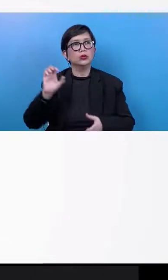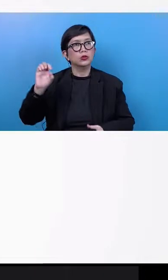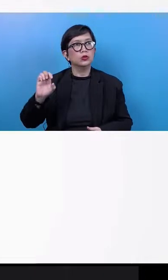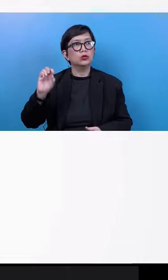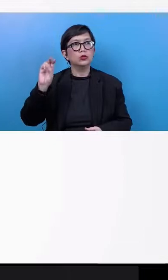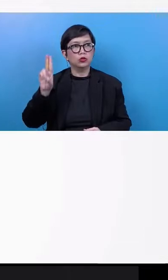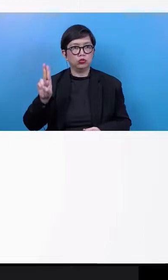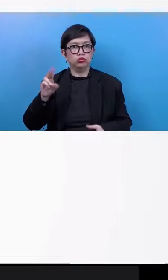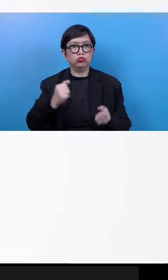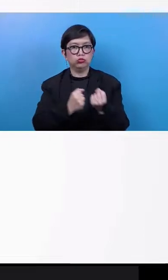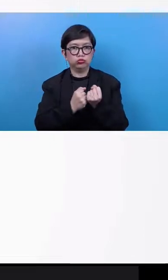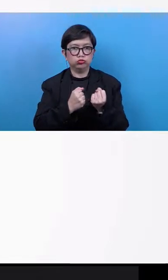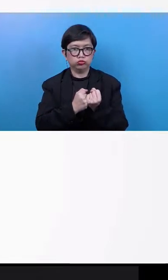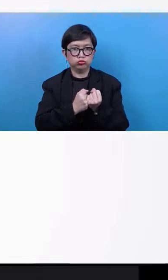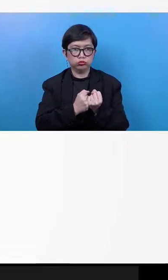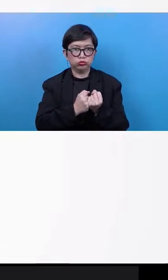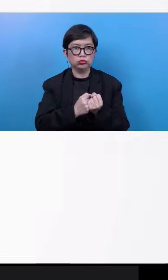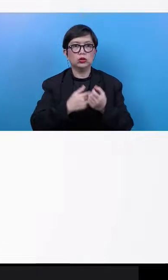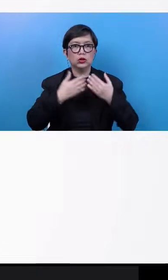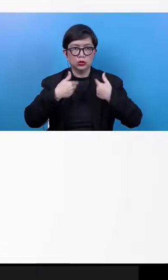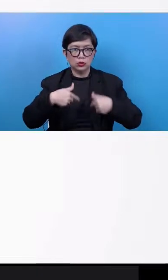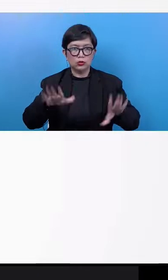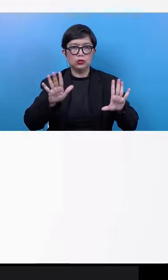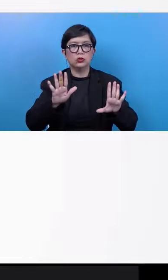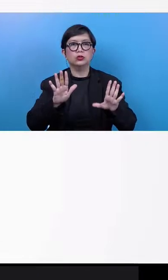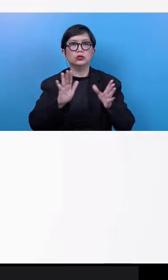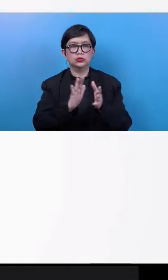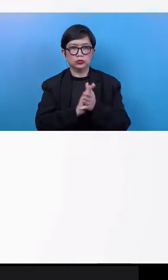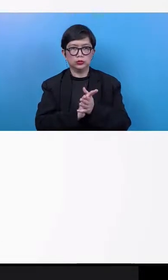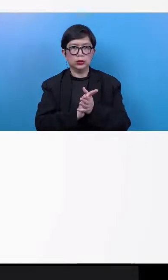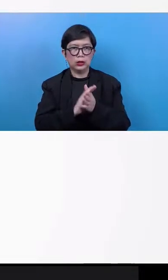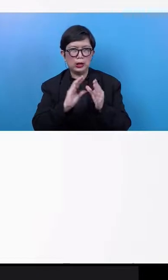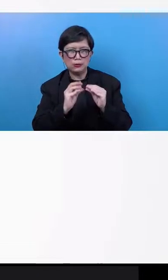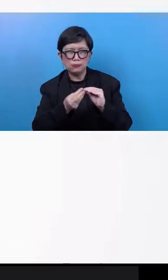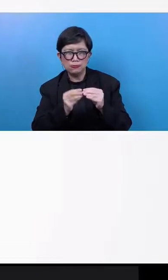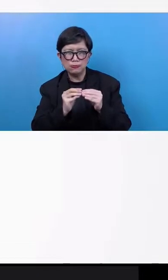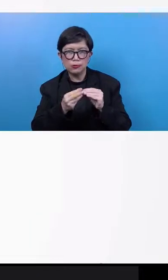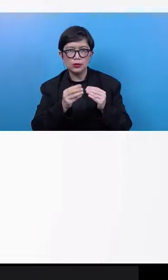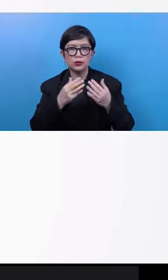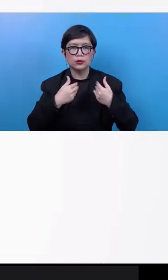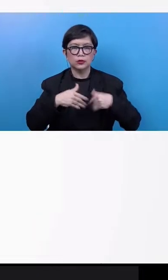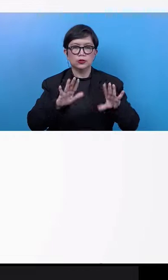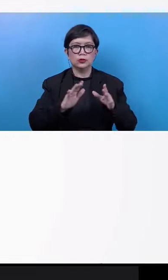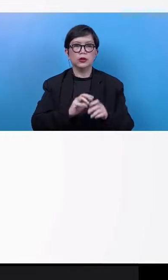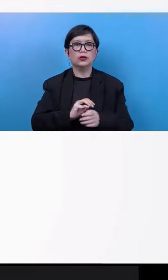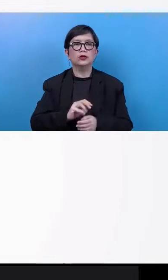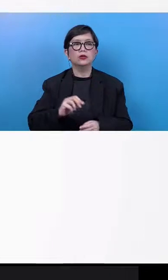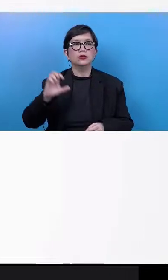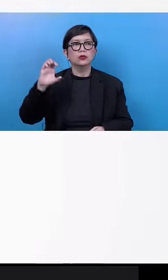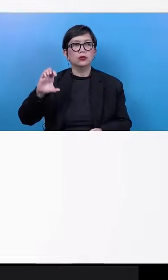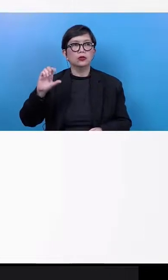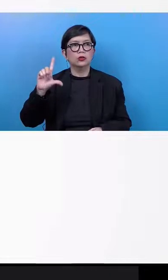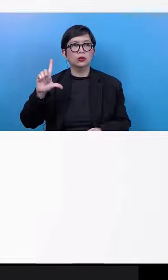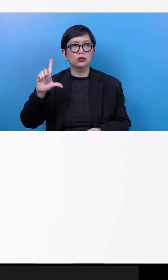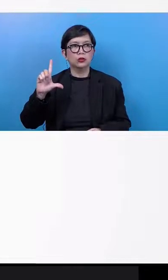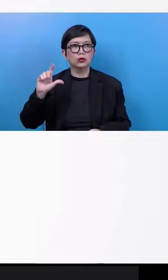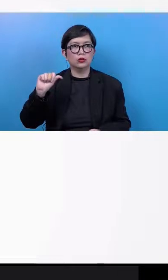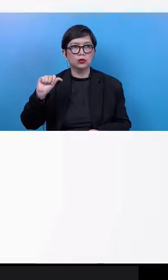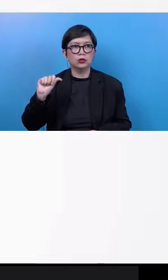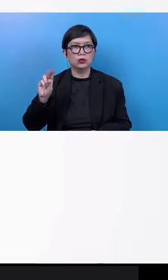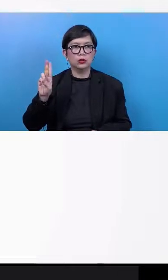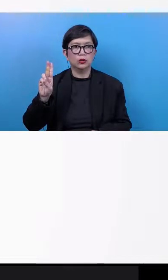within EU, but also he has worked before that with DG Environment and the Director General